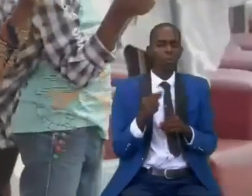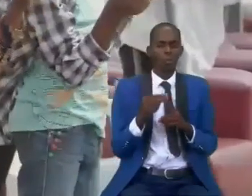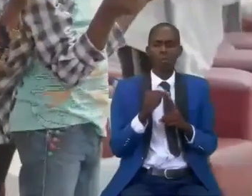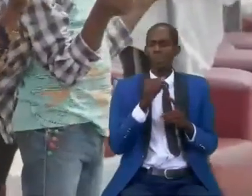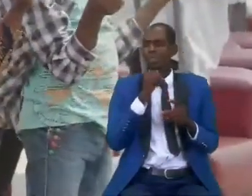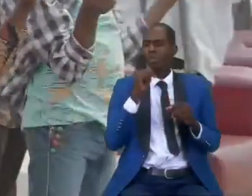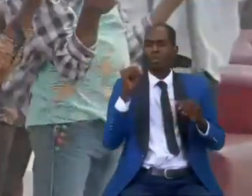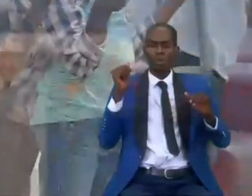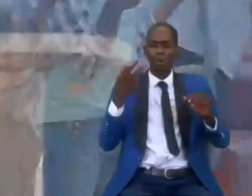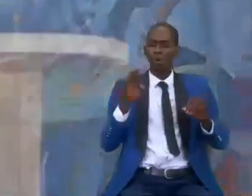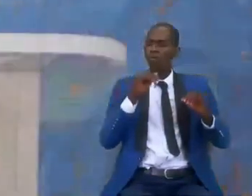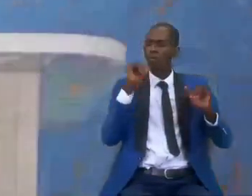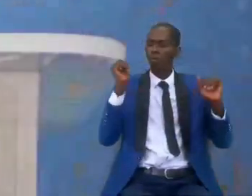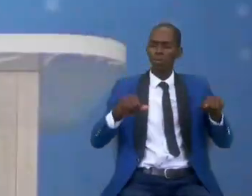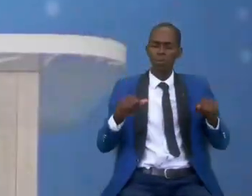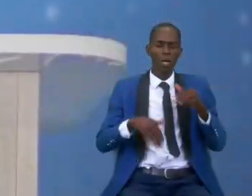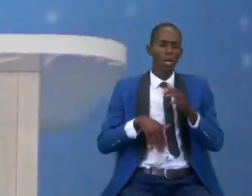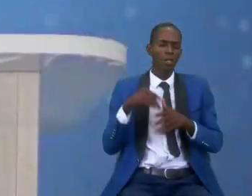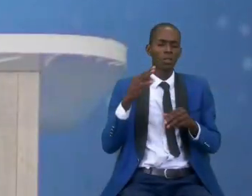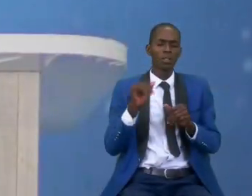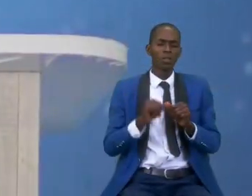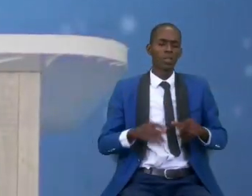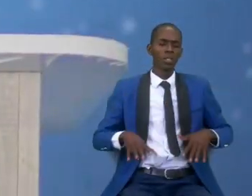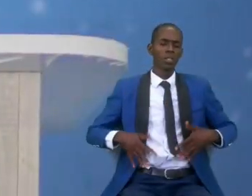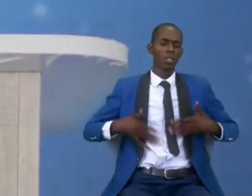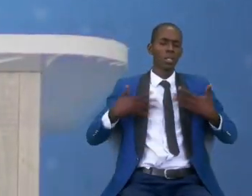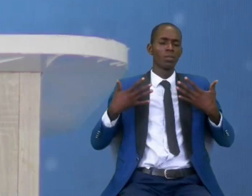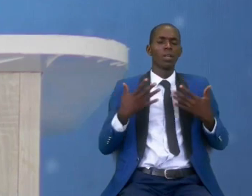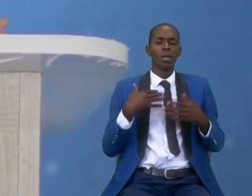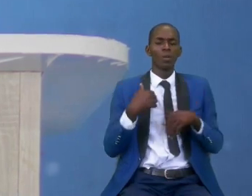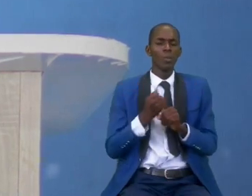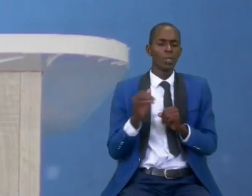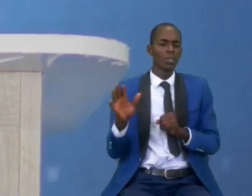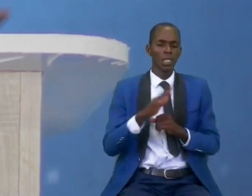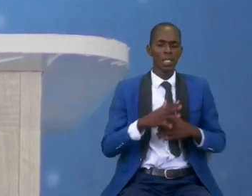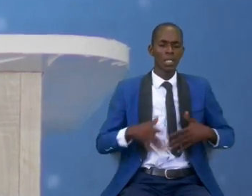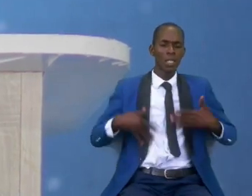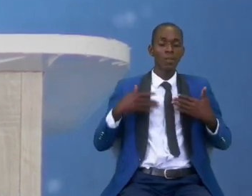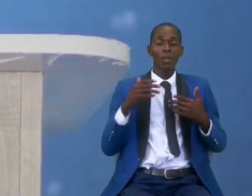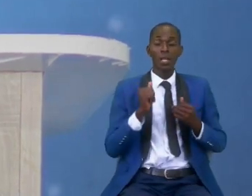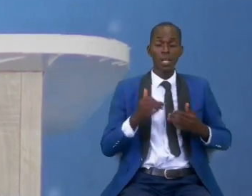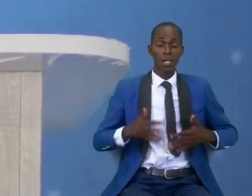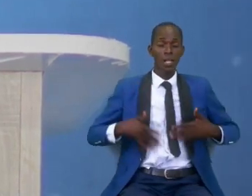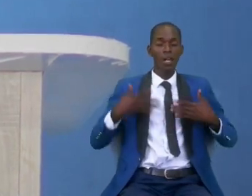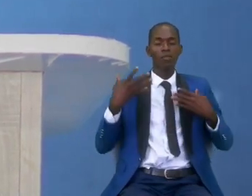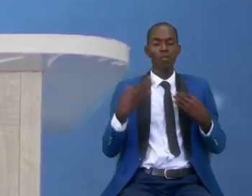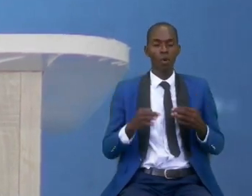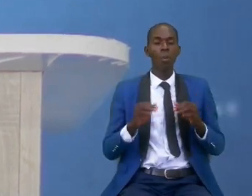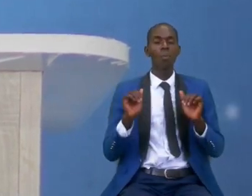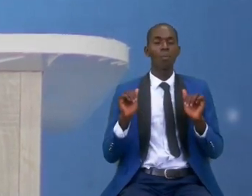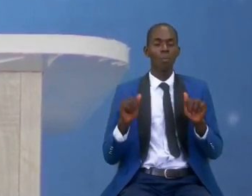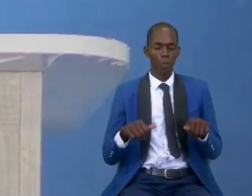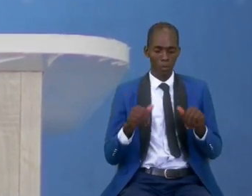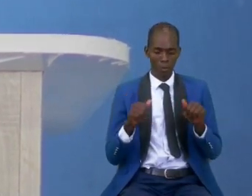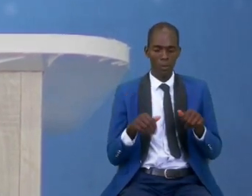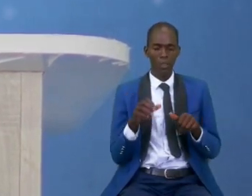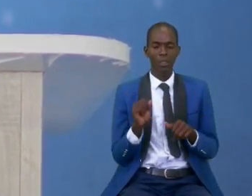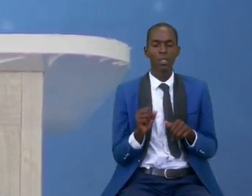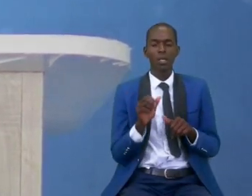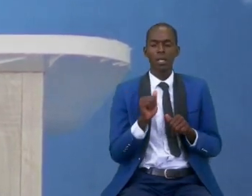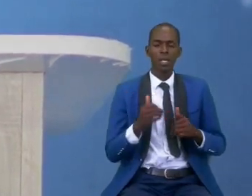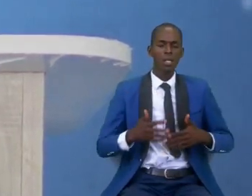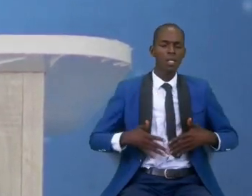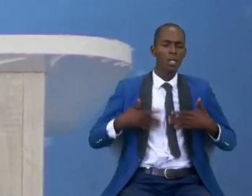their lives a life of possibility, amen, a life of growing, amen, a life of moving